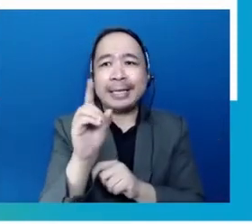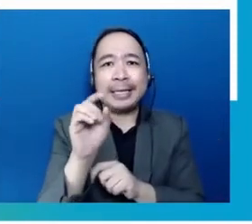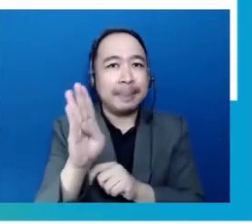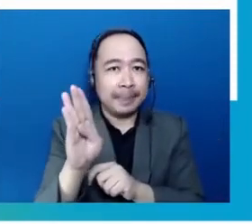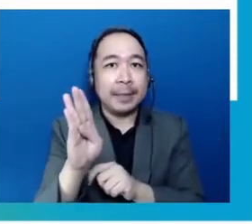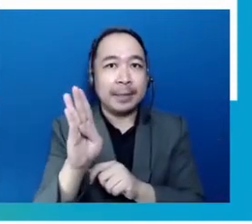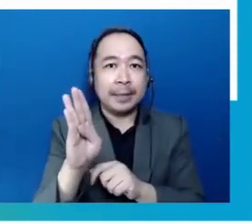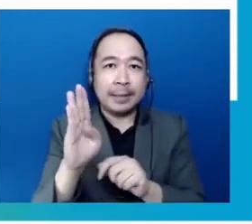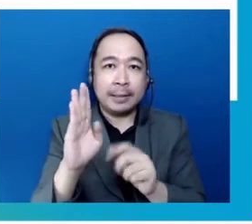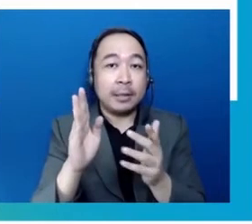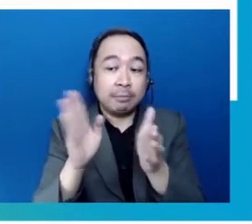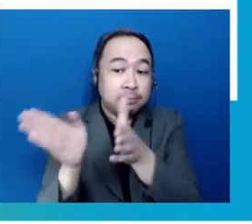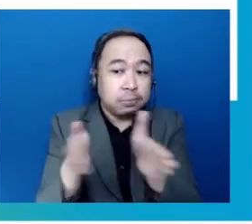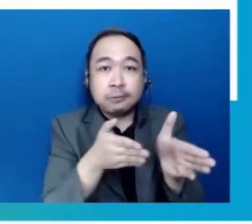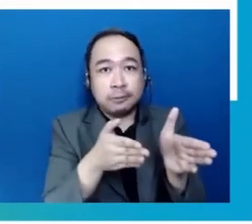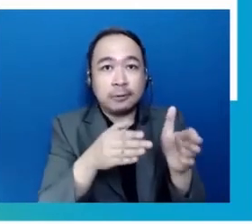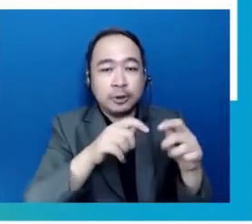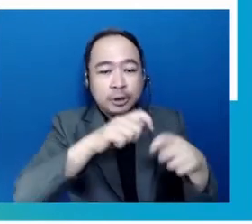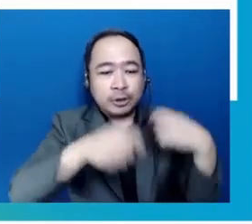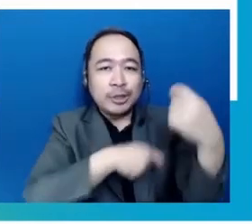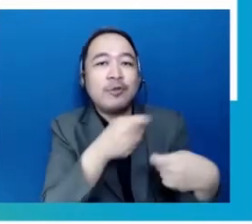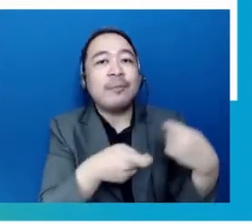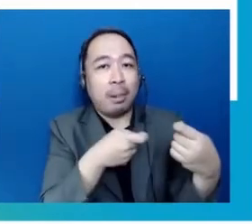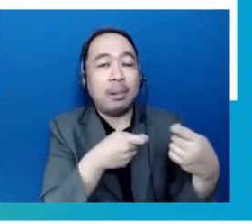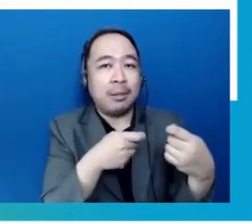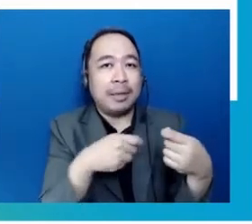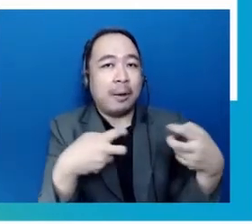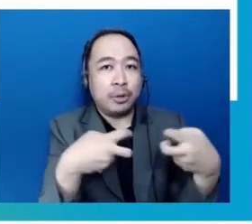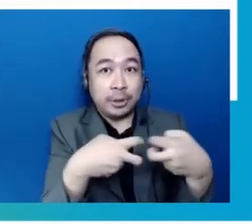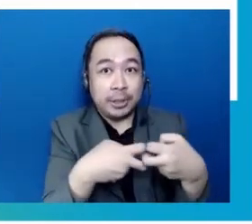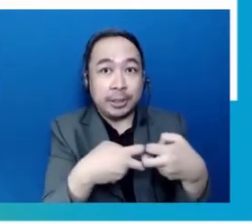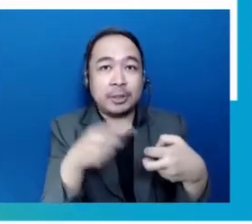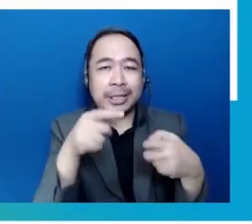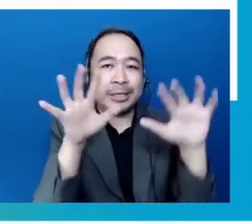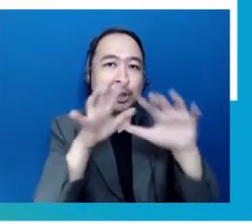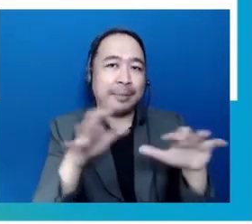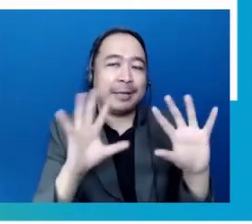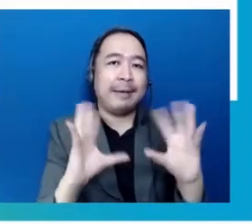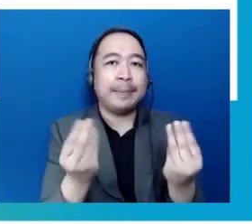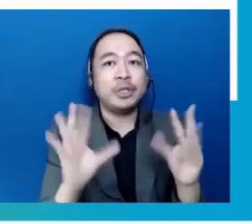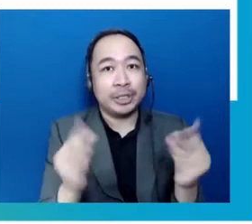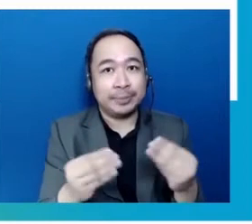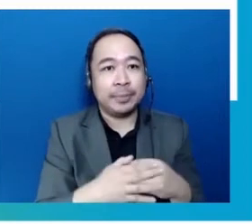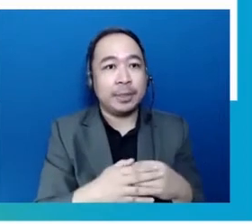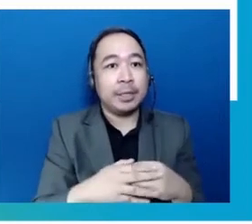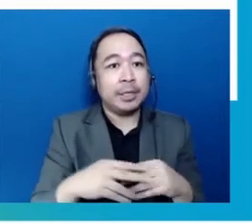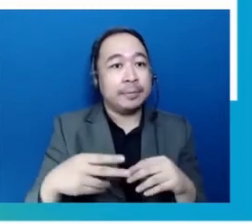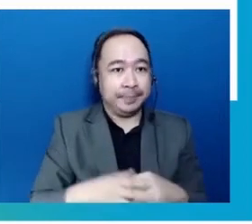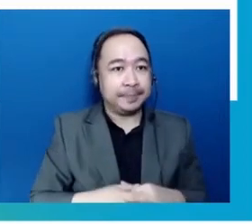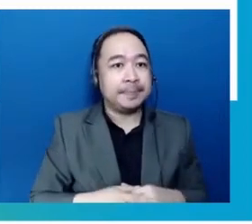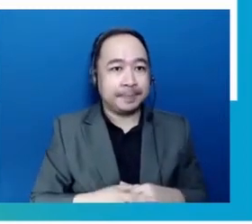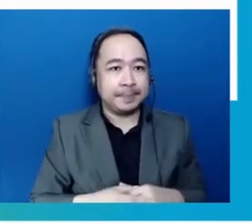towards the renewable pathway because of climate emergency. So my second set of questions are related to